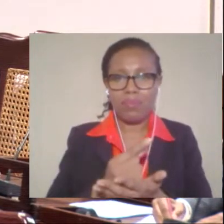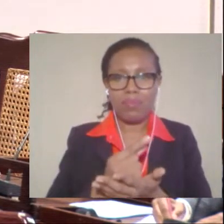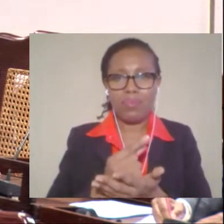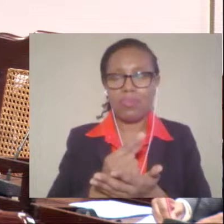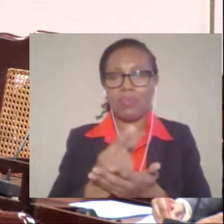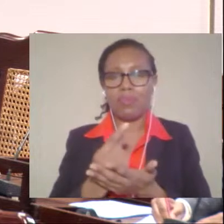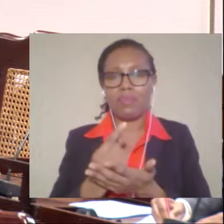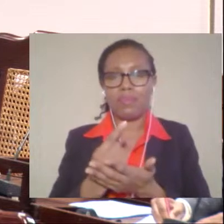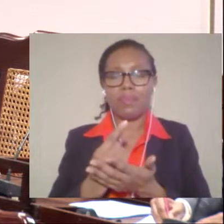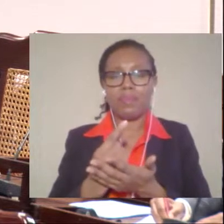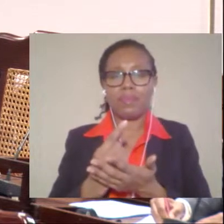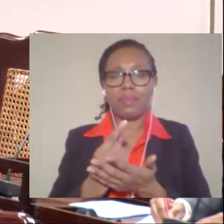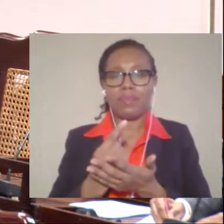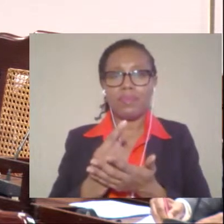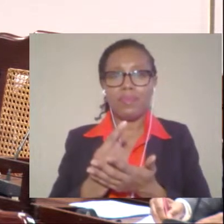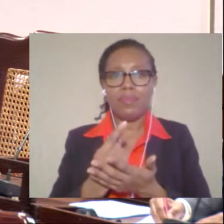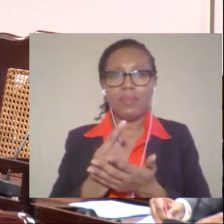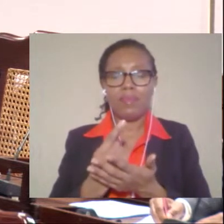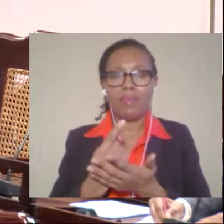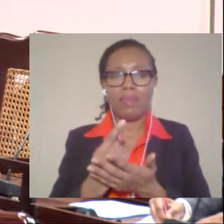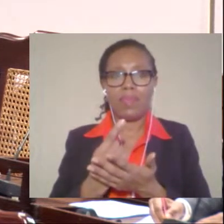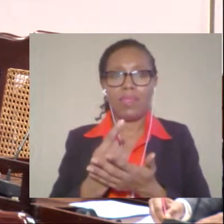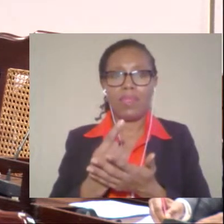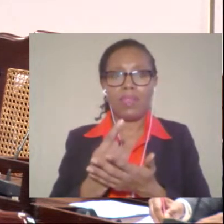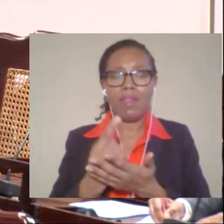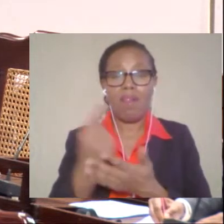Of the applications that were received,